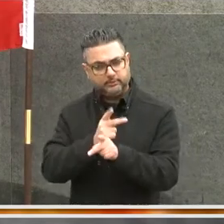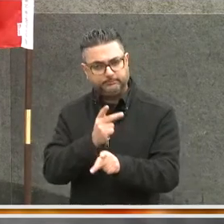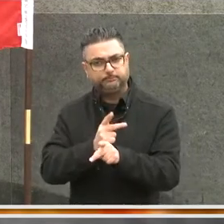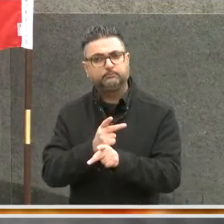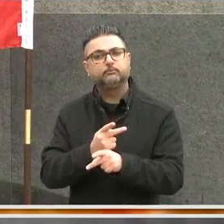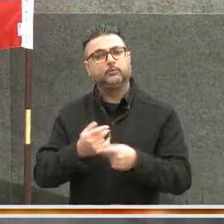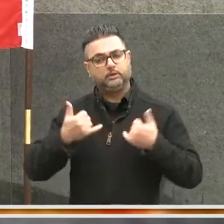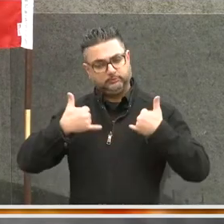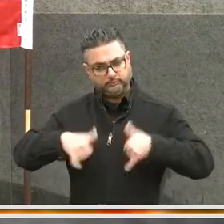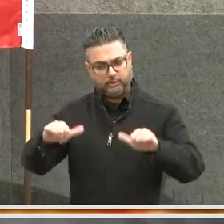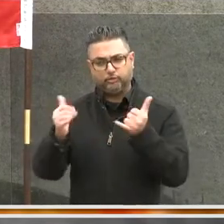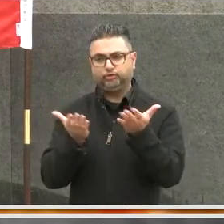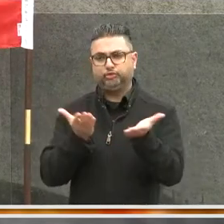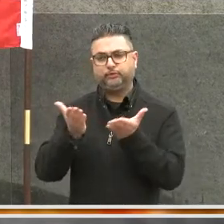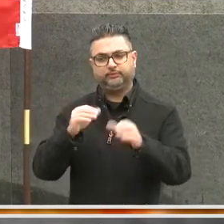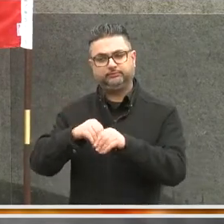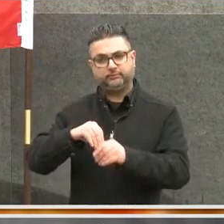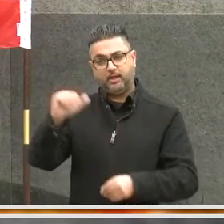Impact.